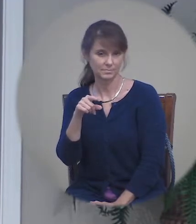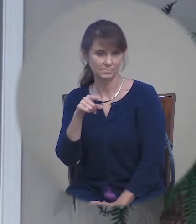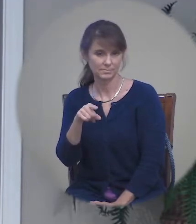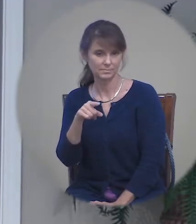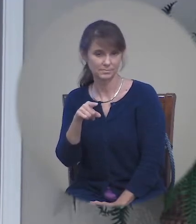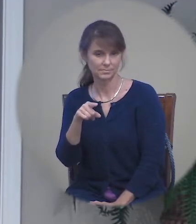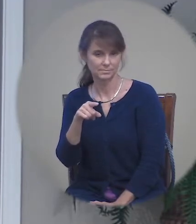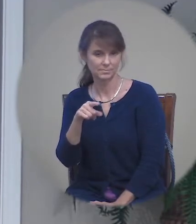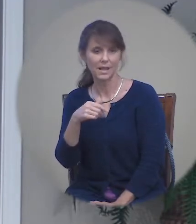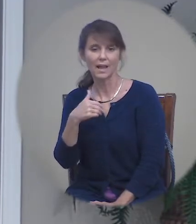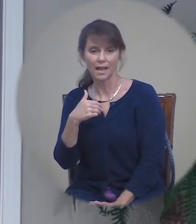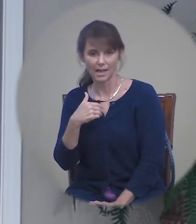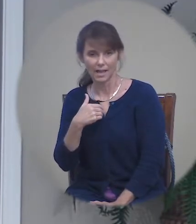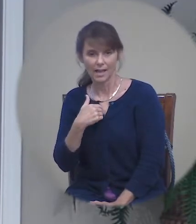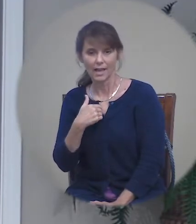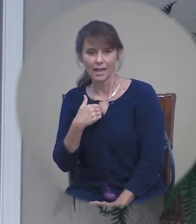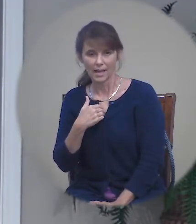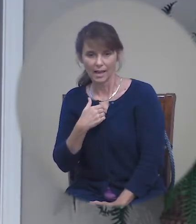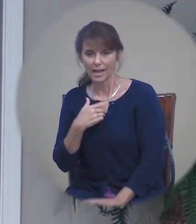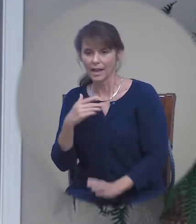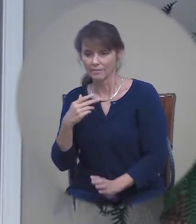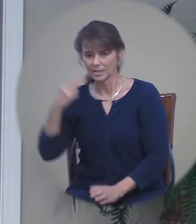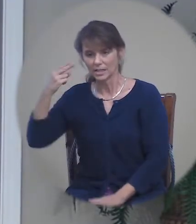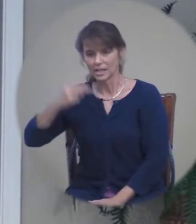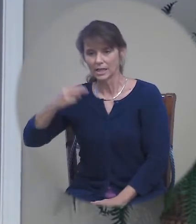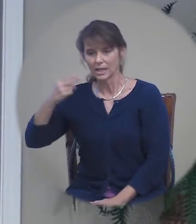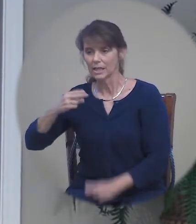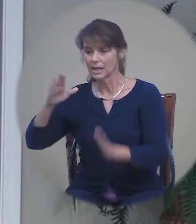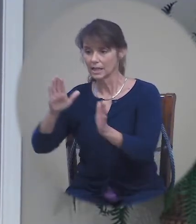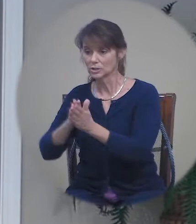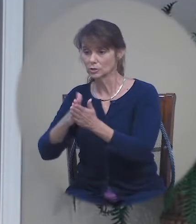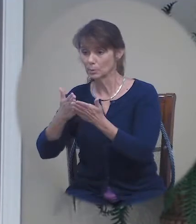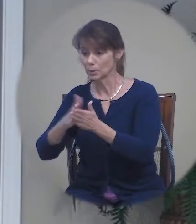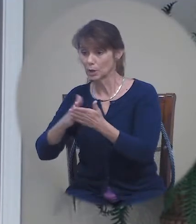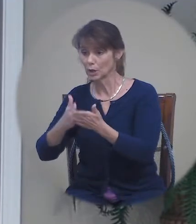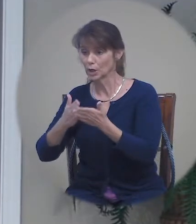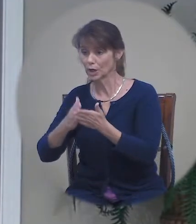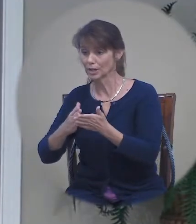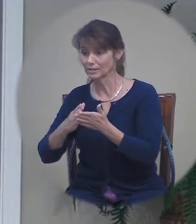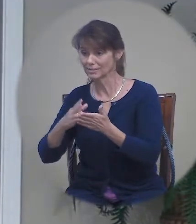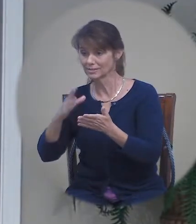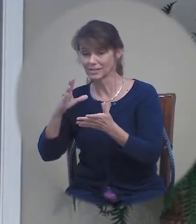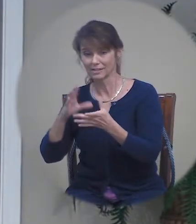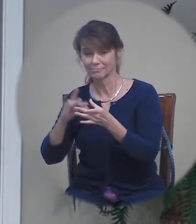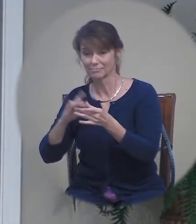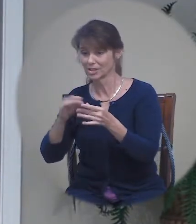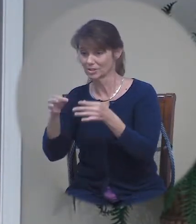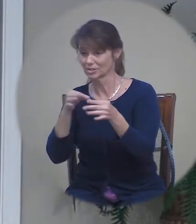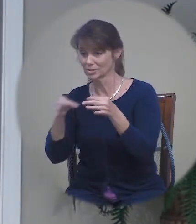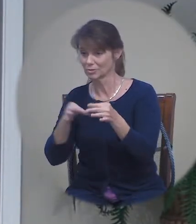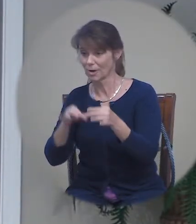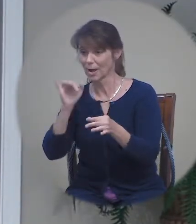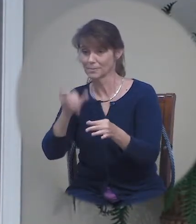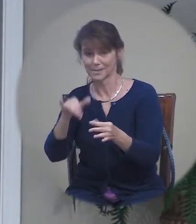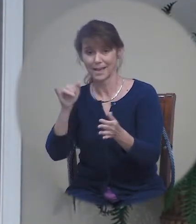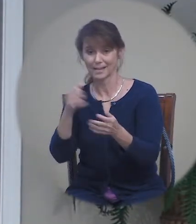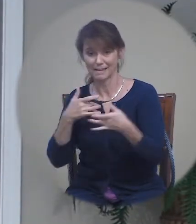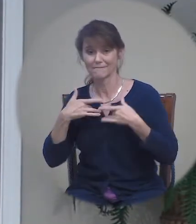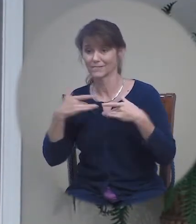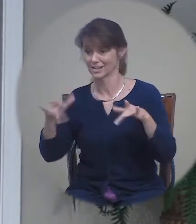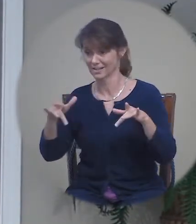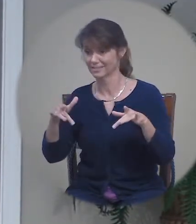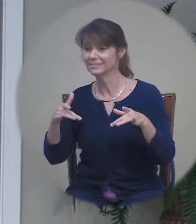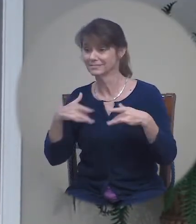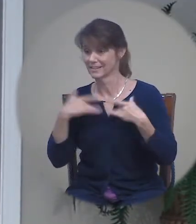talking about bragging. Sennacherib said, I shut up Hezekiah like a bird in a cage. Yeah. That's his